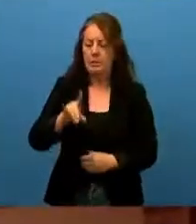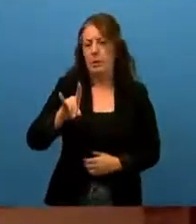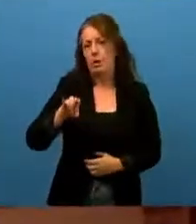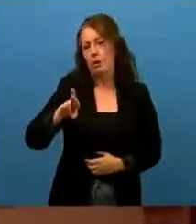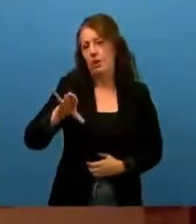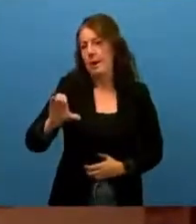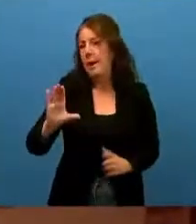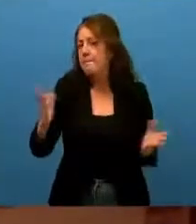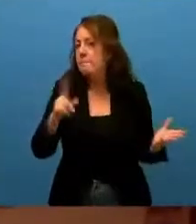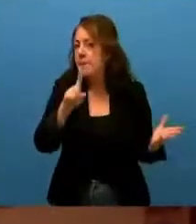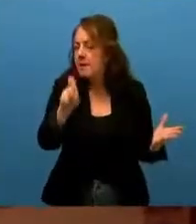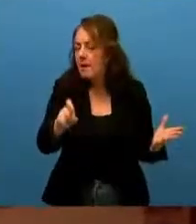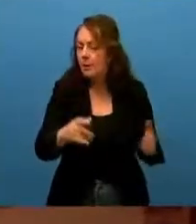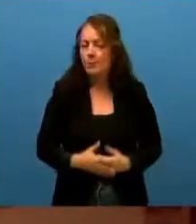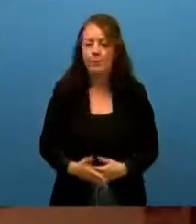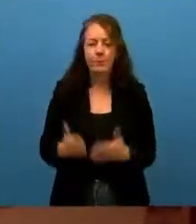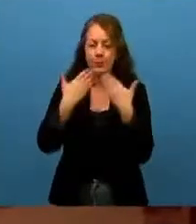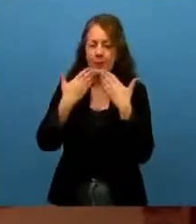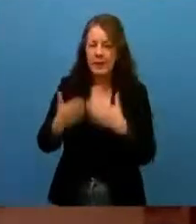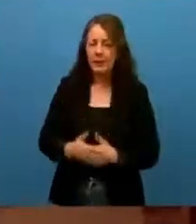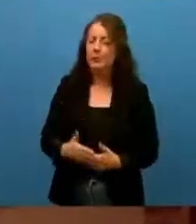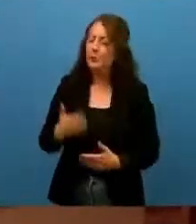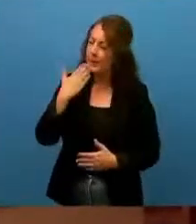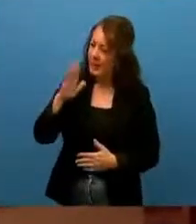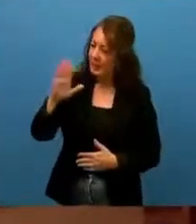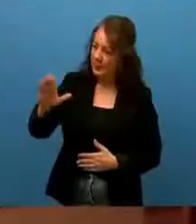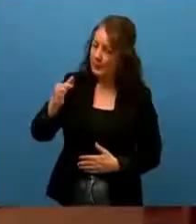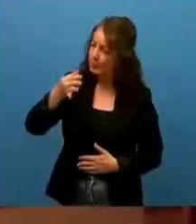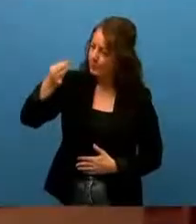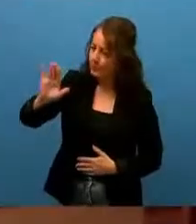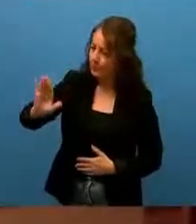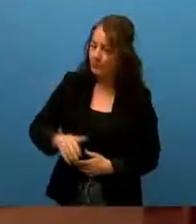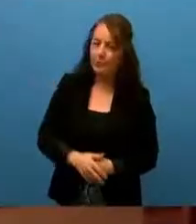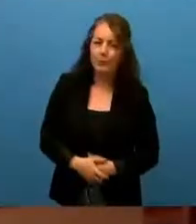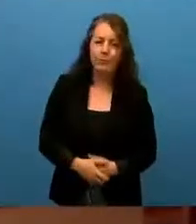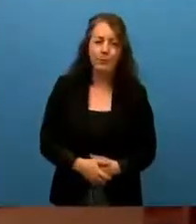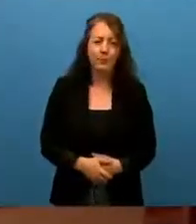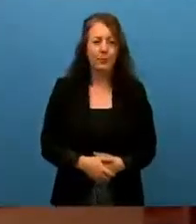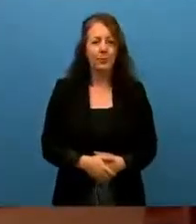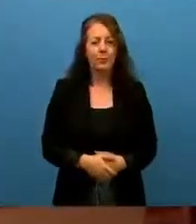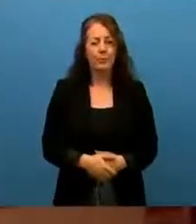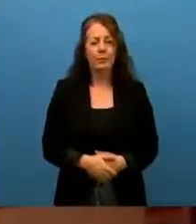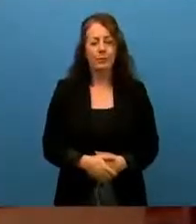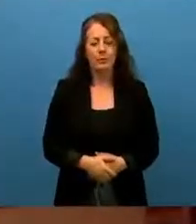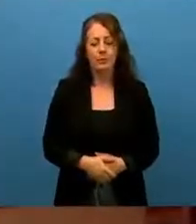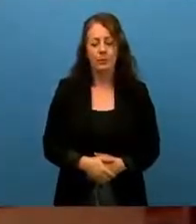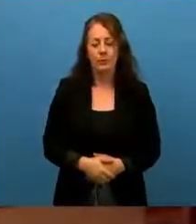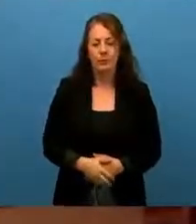Thank you for your statement. The next speaker is Kenneth Deere, Indigenous World Association.